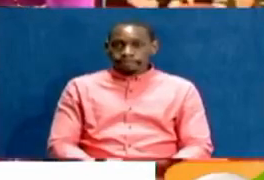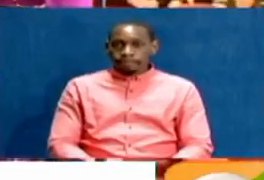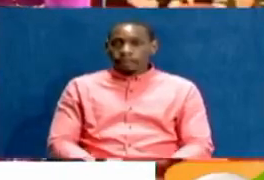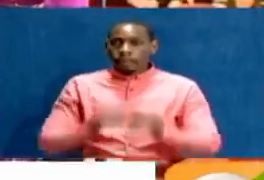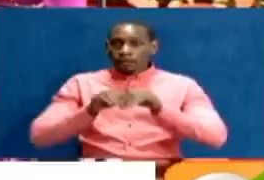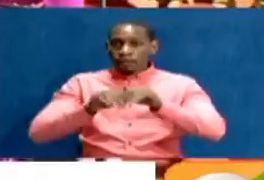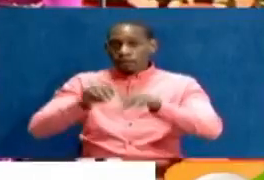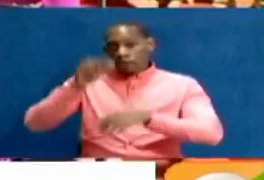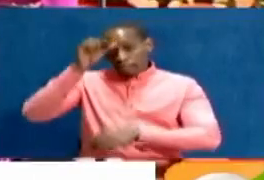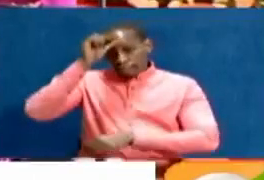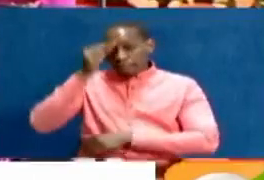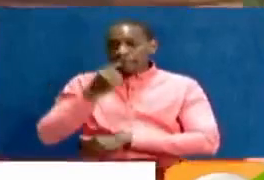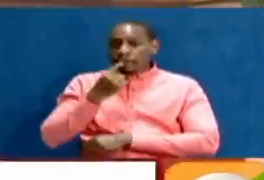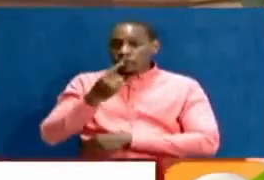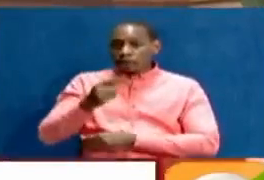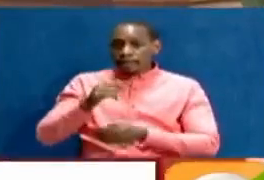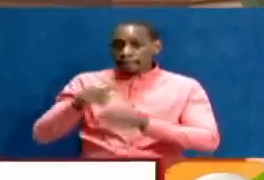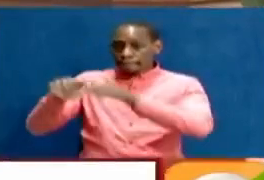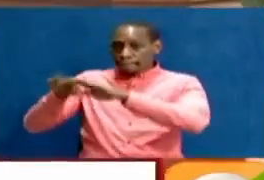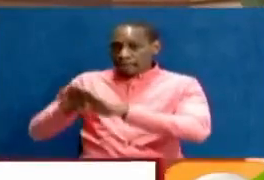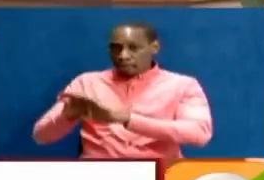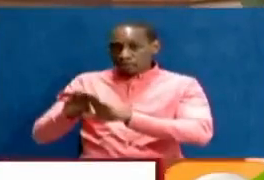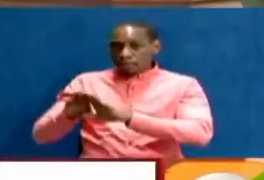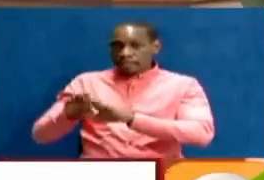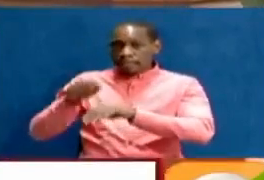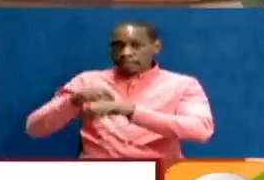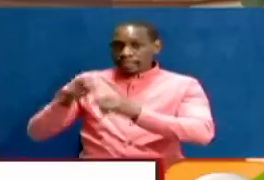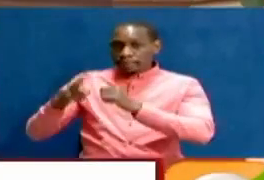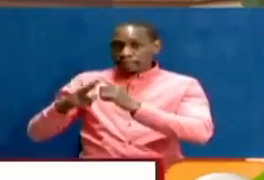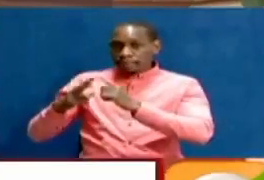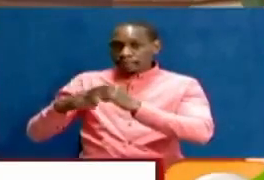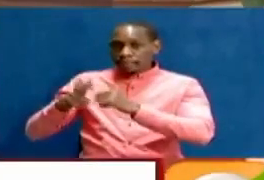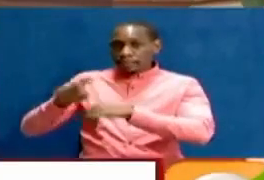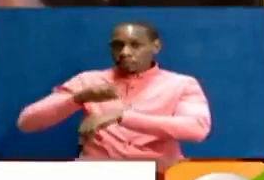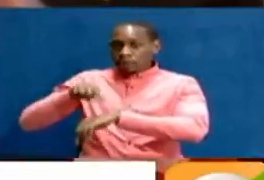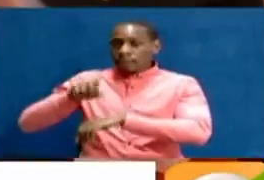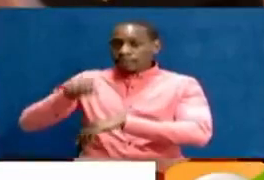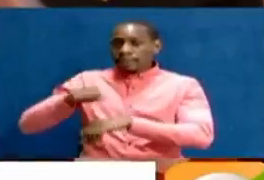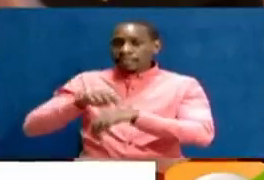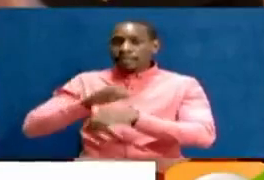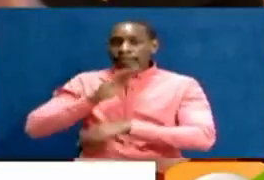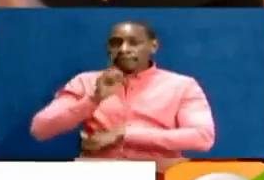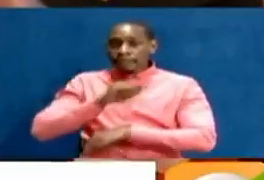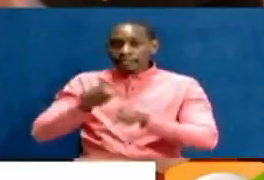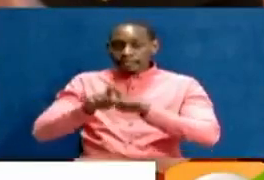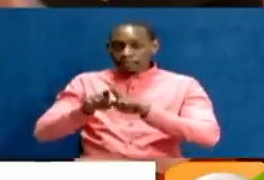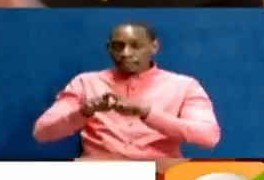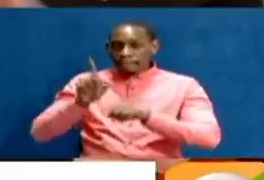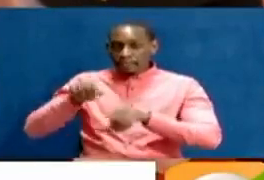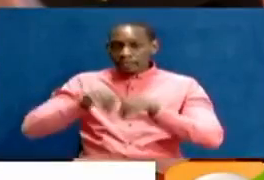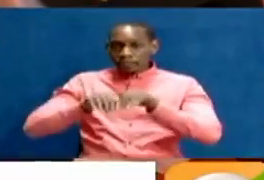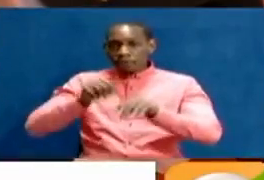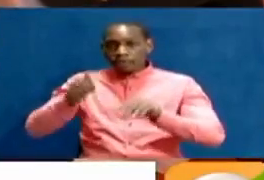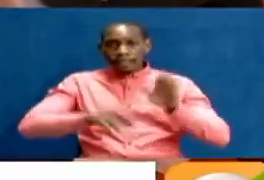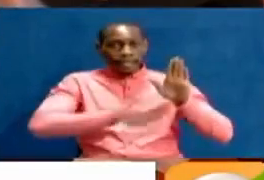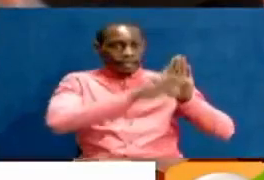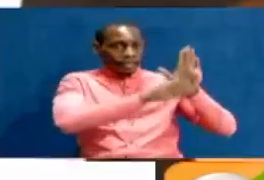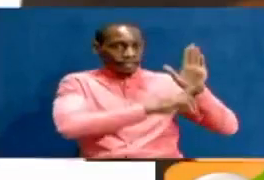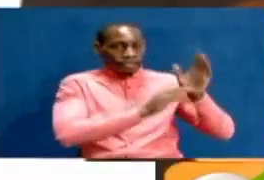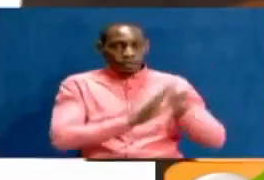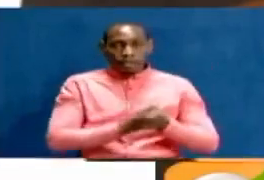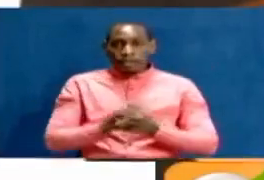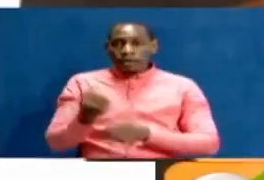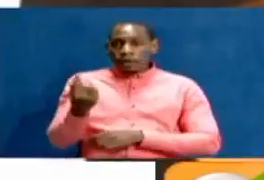And in line with the government's directive that burials be conducted within 72 hours of death and in strict adherence to other prescribed